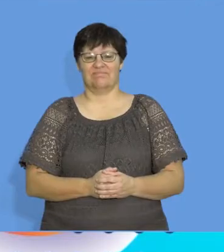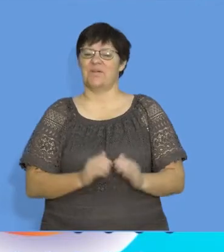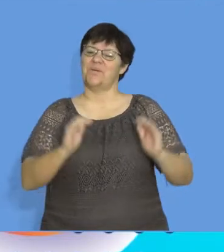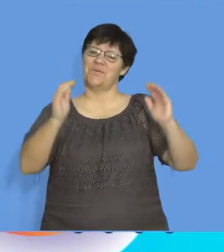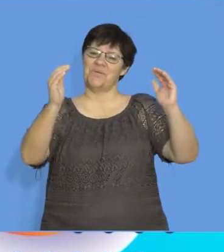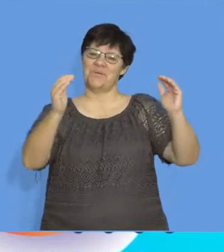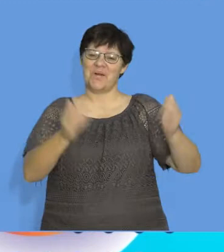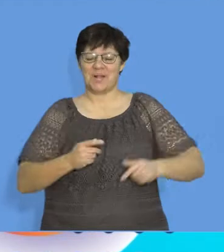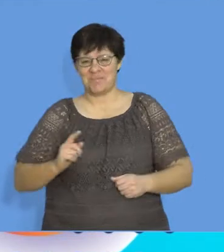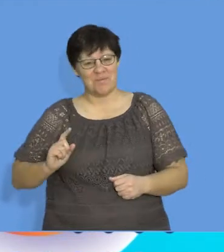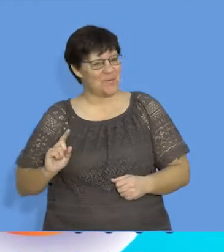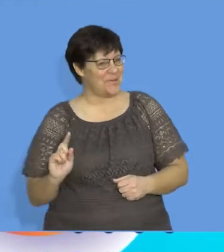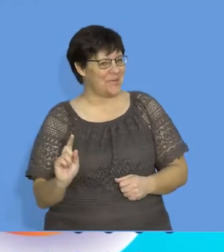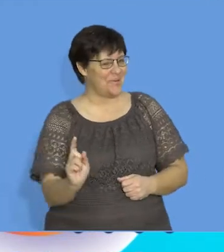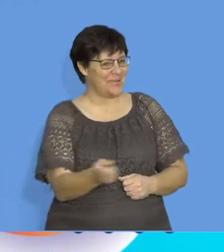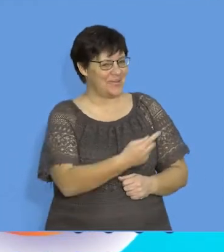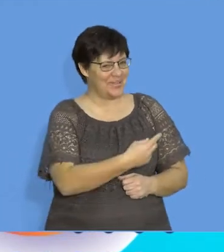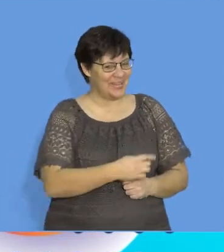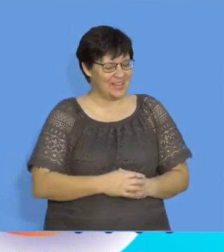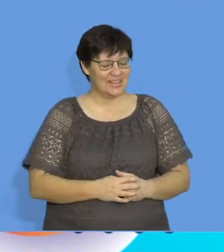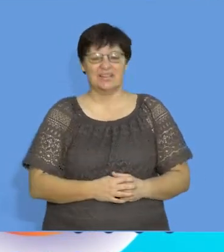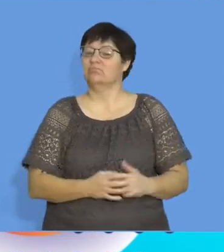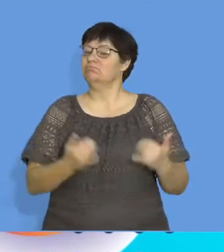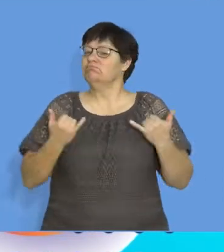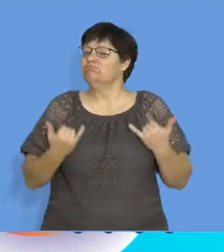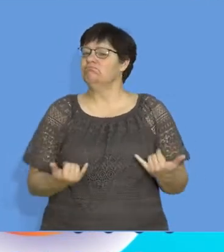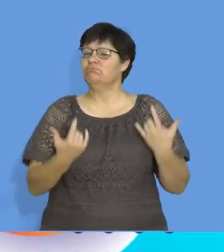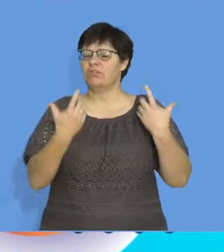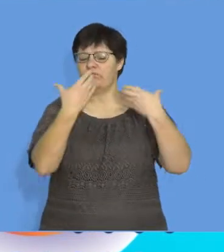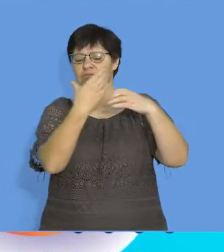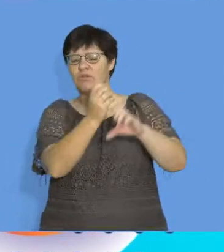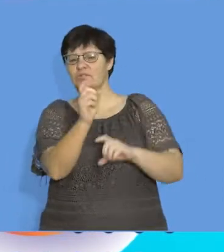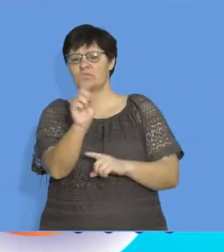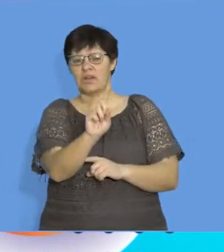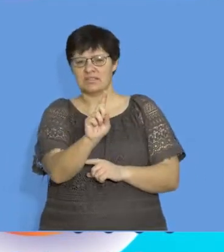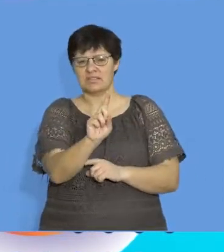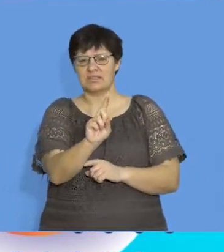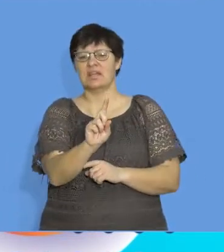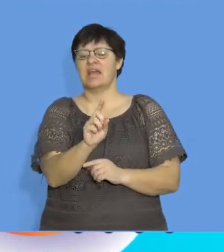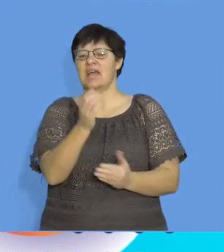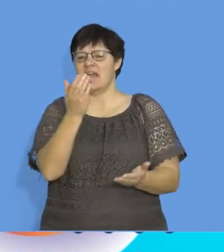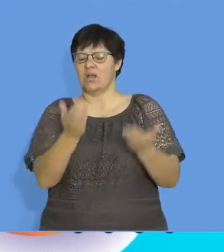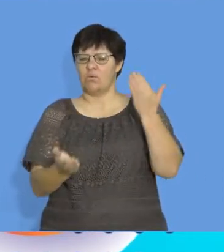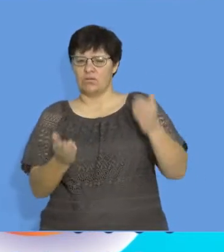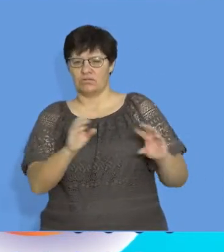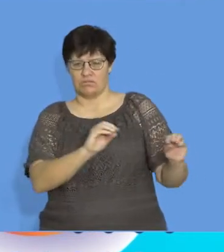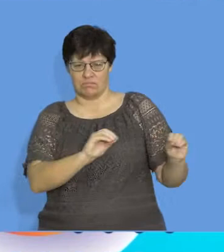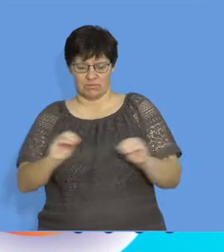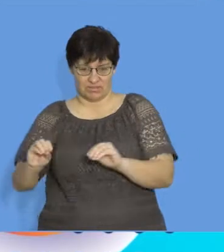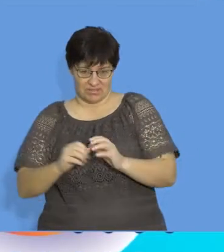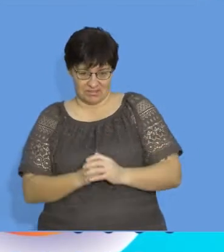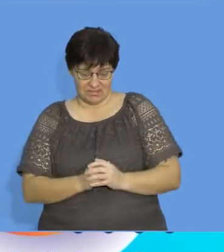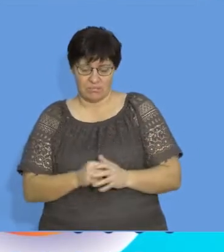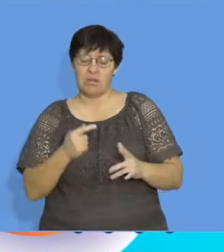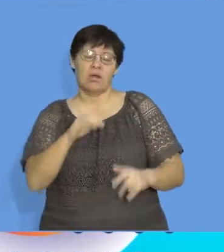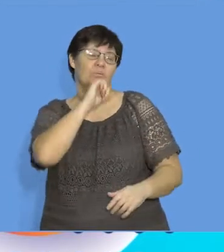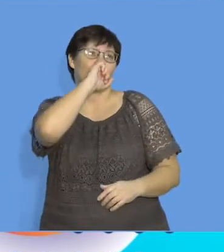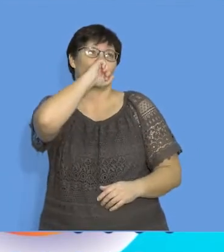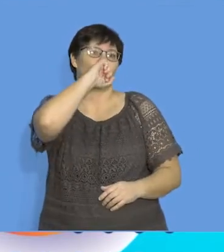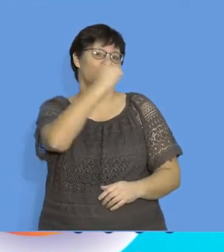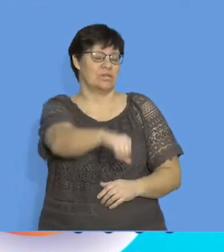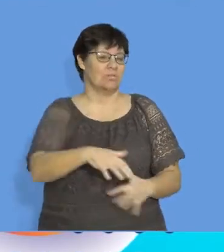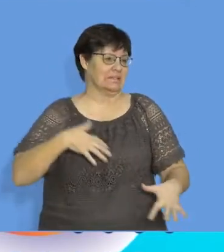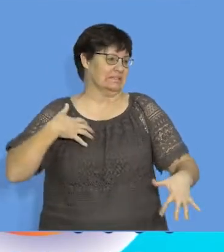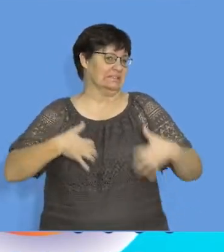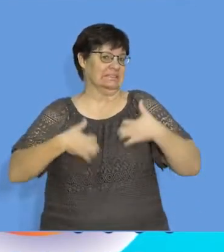Welcome everyone. Today we're going to be doing equations of motion, and I love this section. I get very